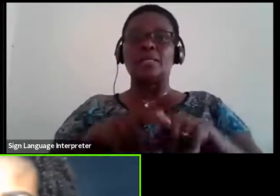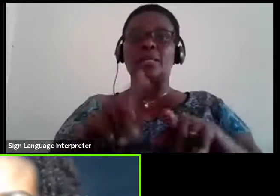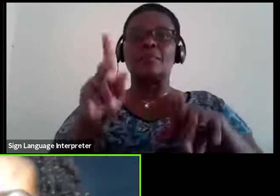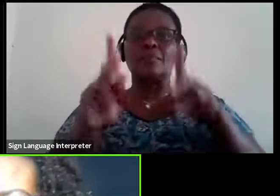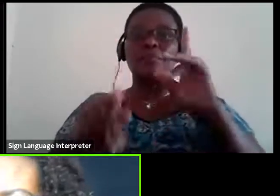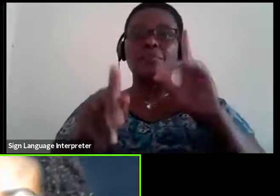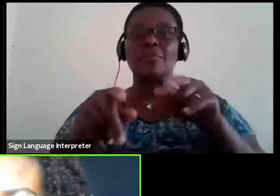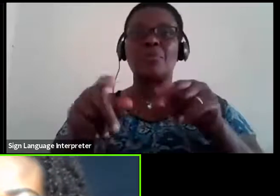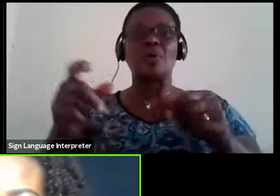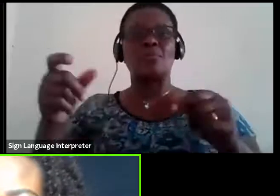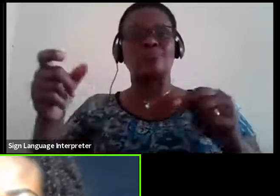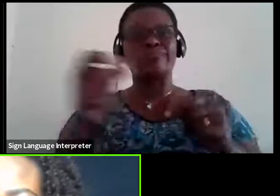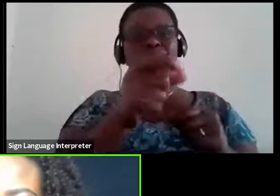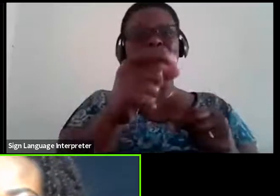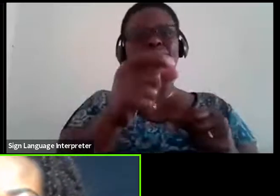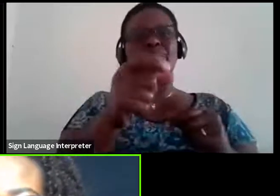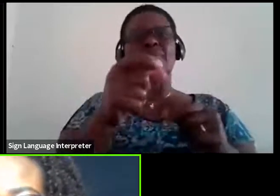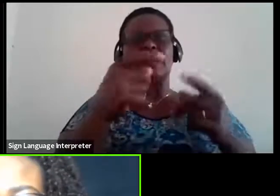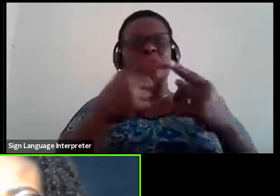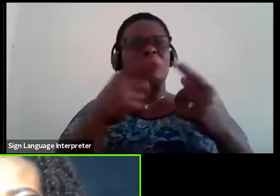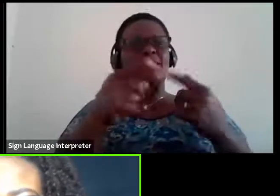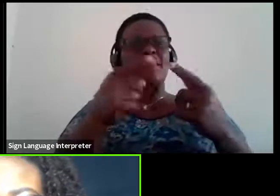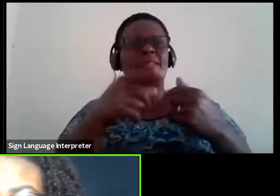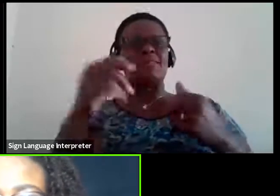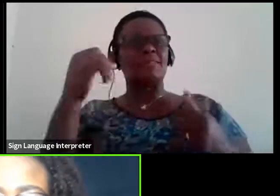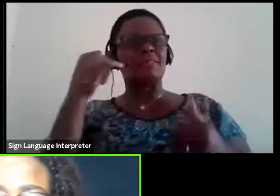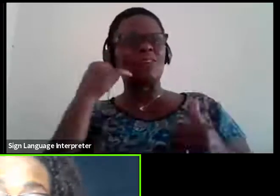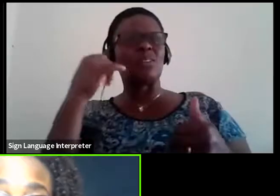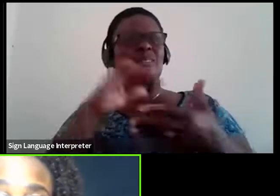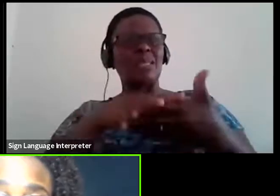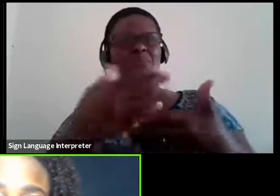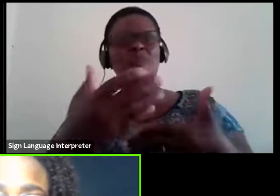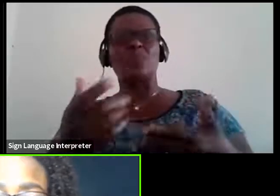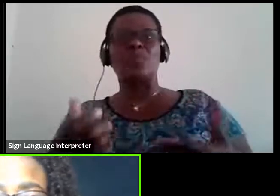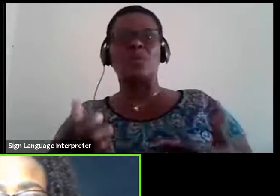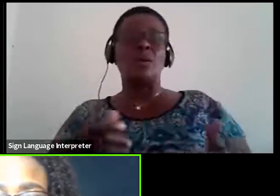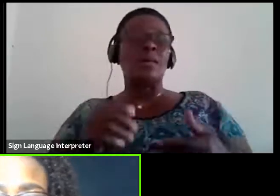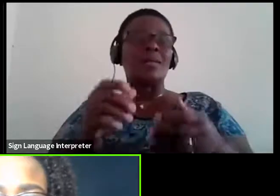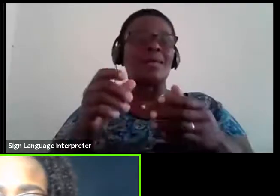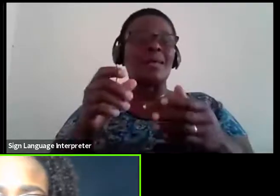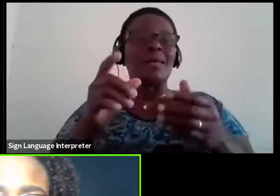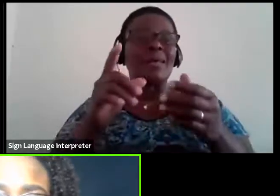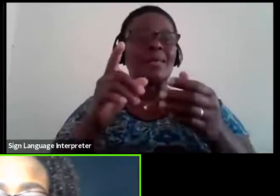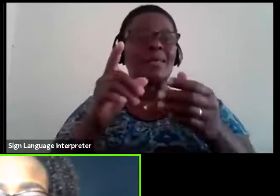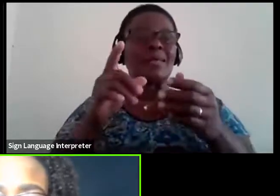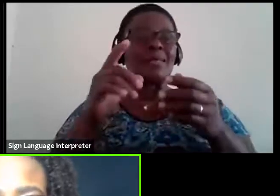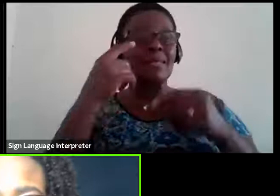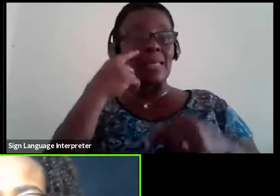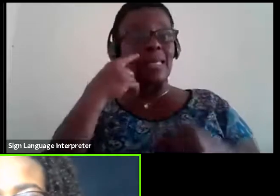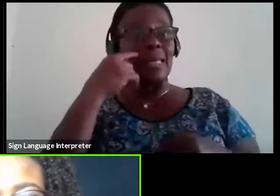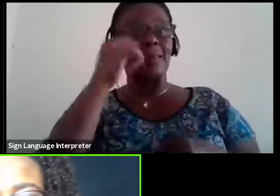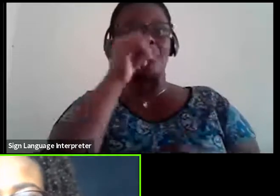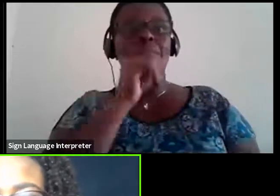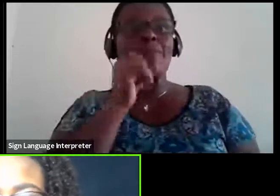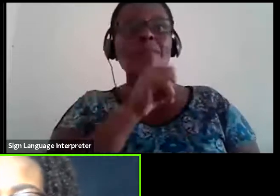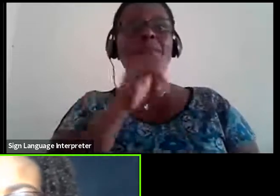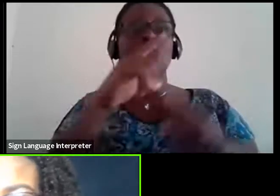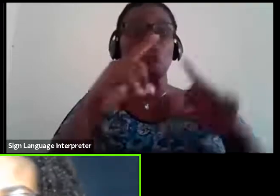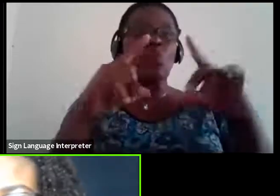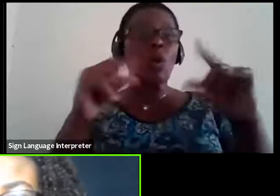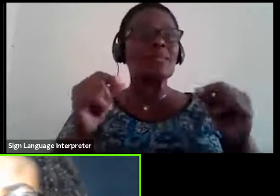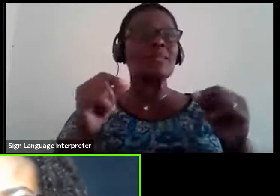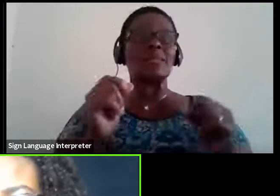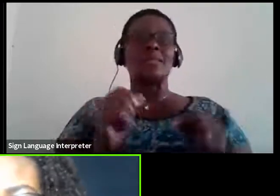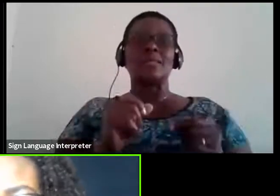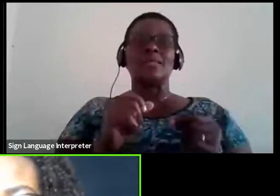drives into, you know, different devices anyhow. So really, I think also the other bigger challenge has been lack of awareness on